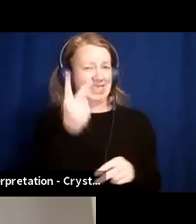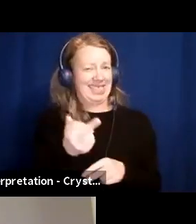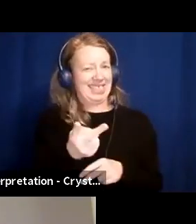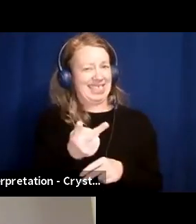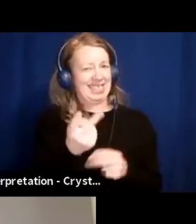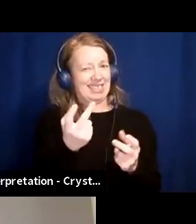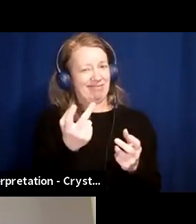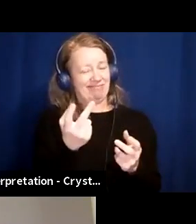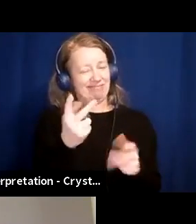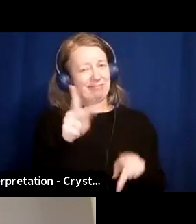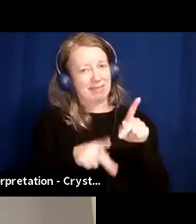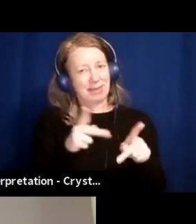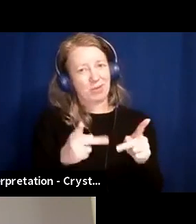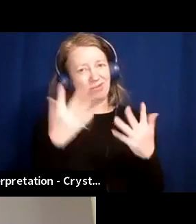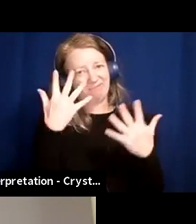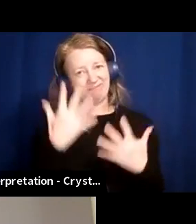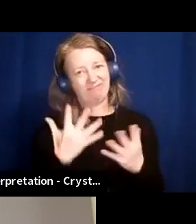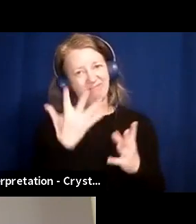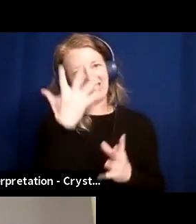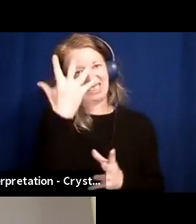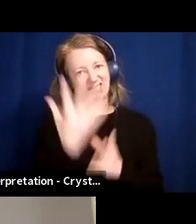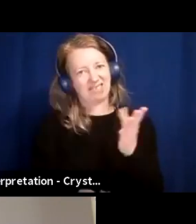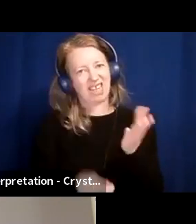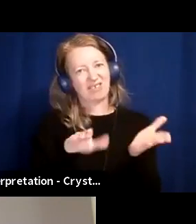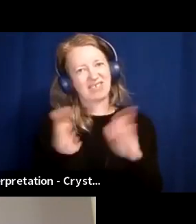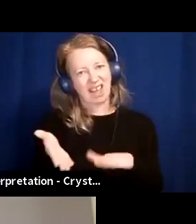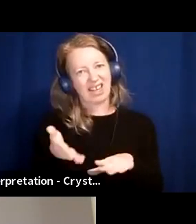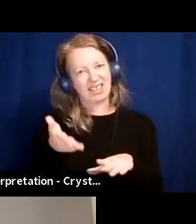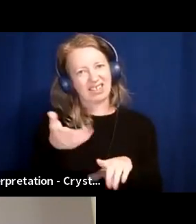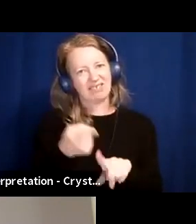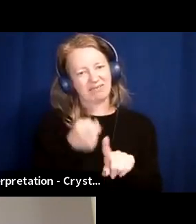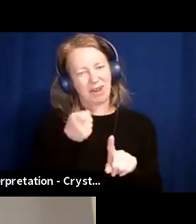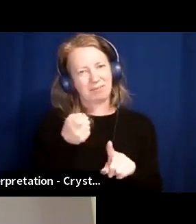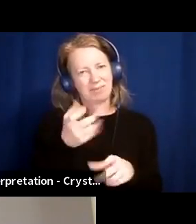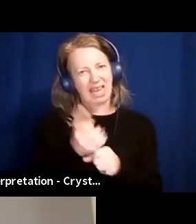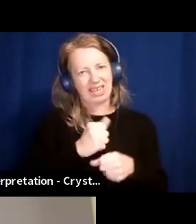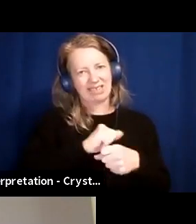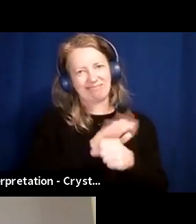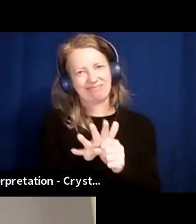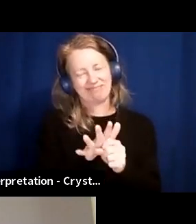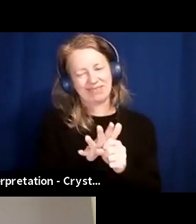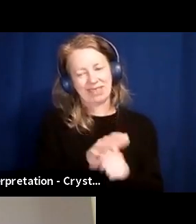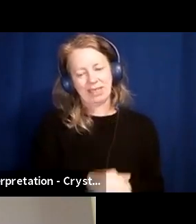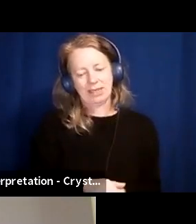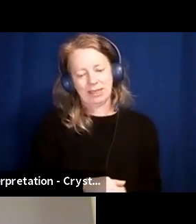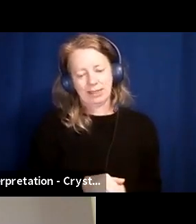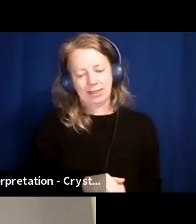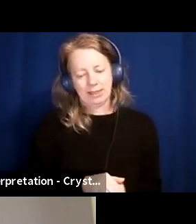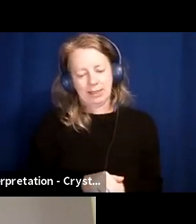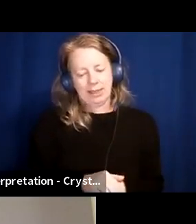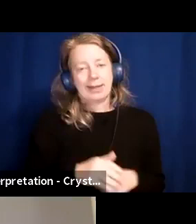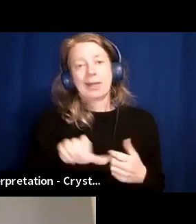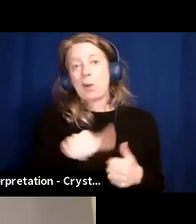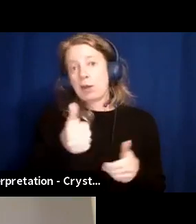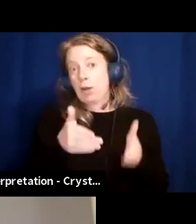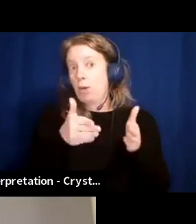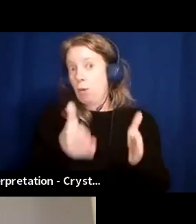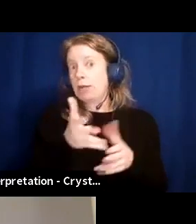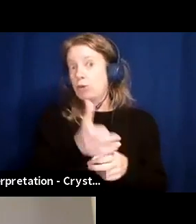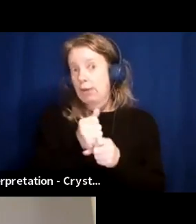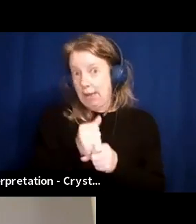died, from the disease. Another way to get that immunity that we